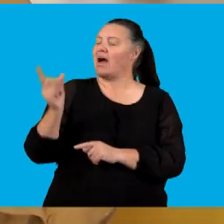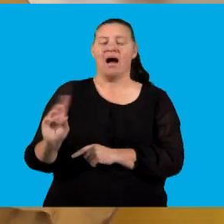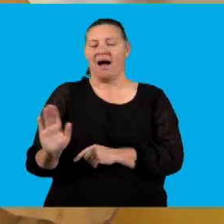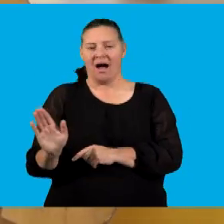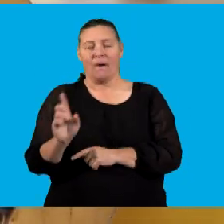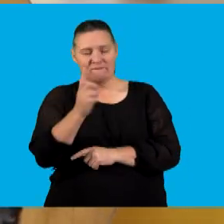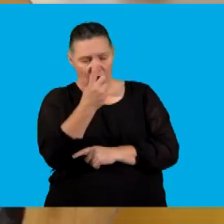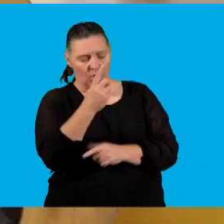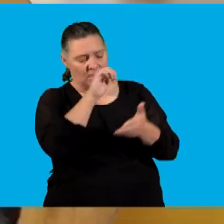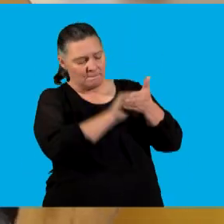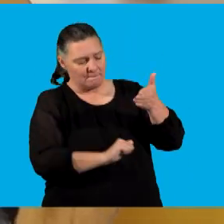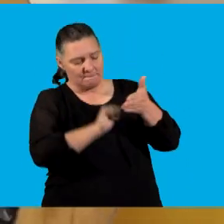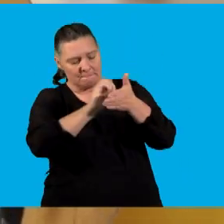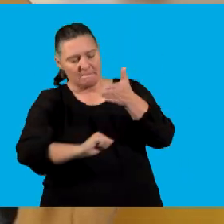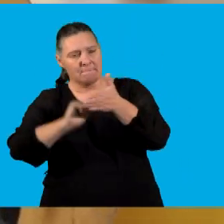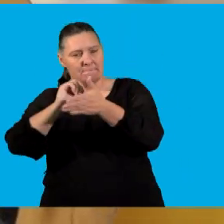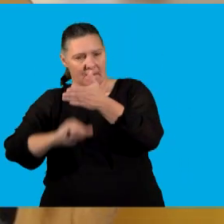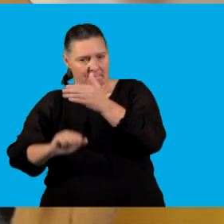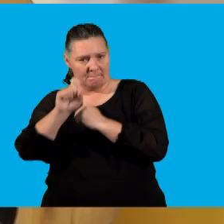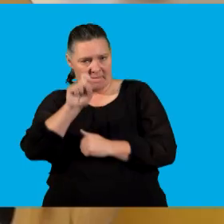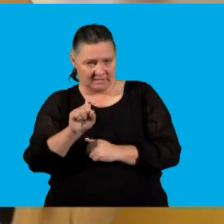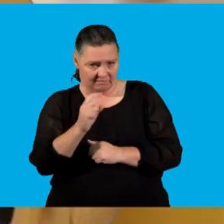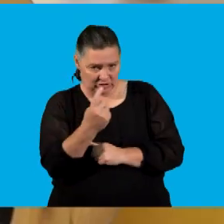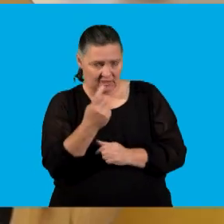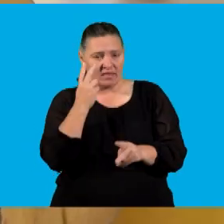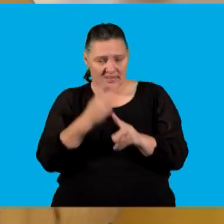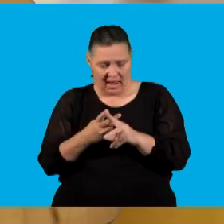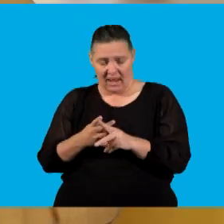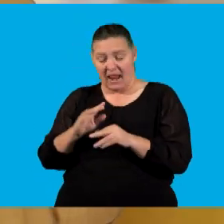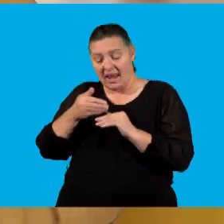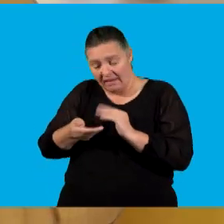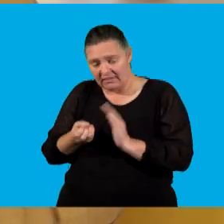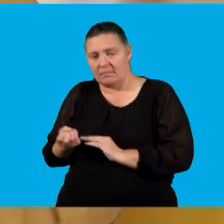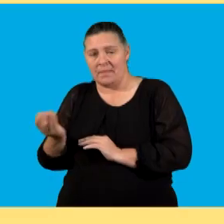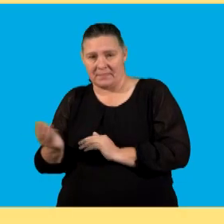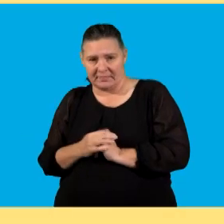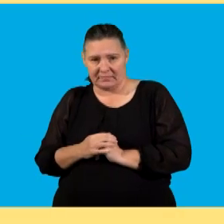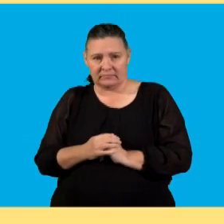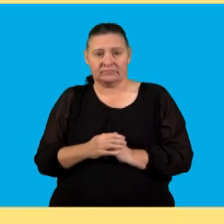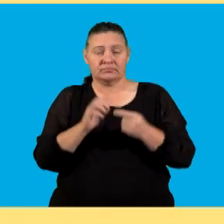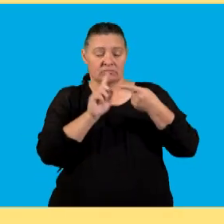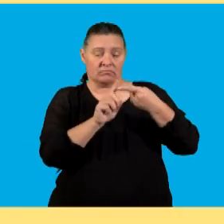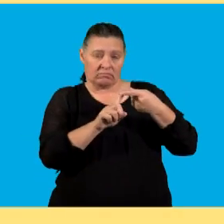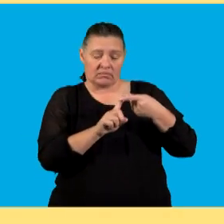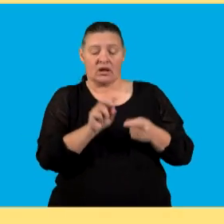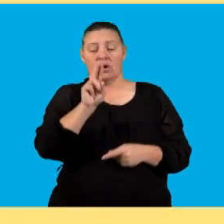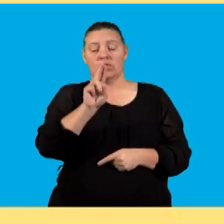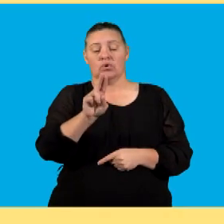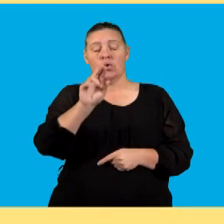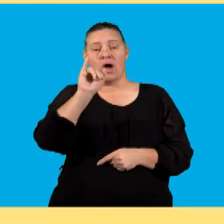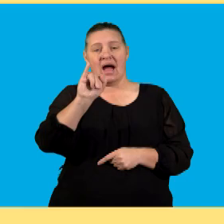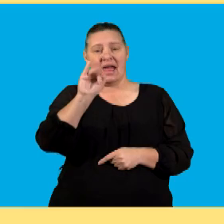amounts that are deducted or subtracted from your salary. One of them is what we